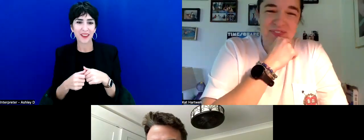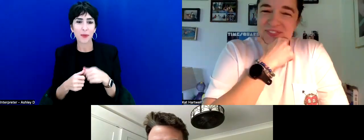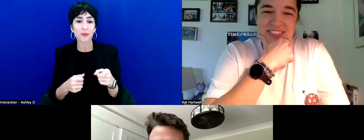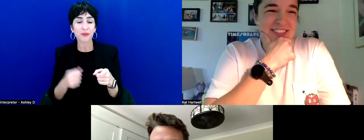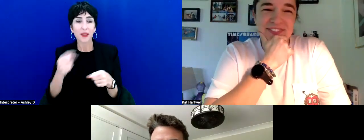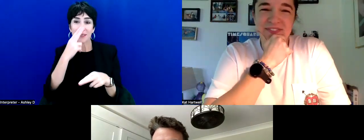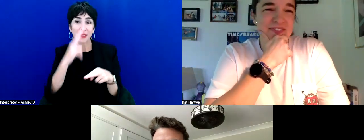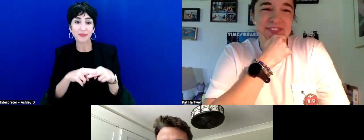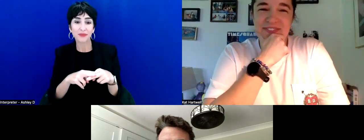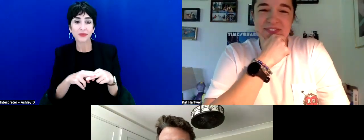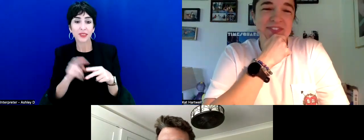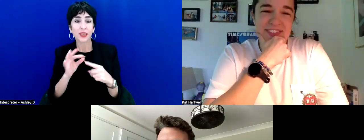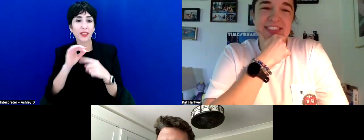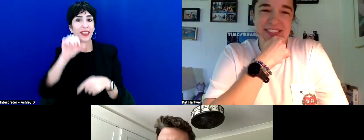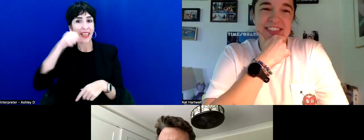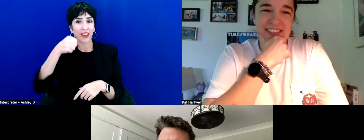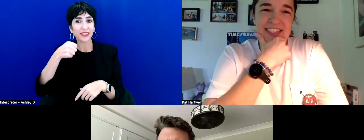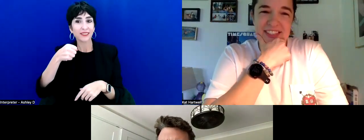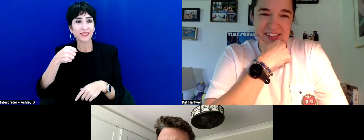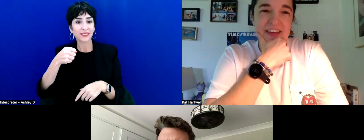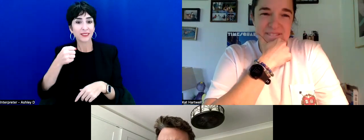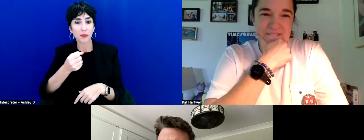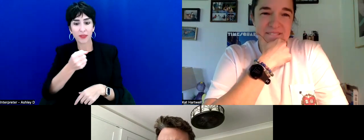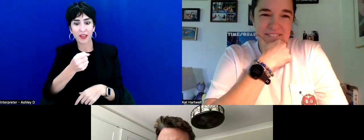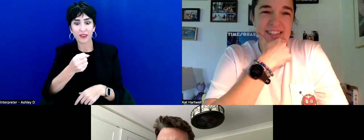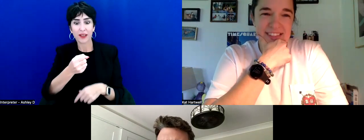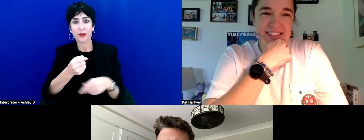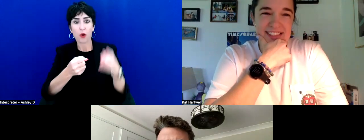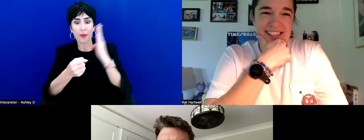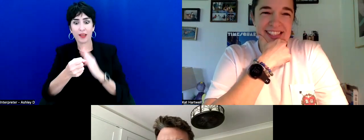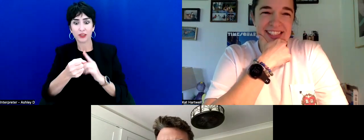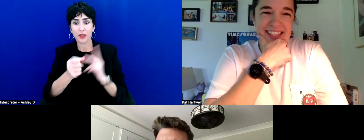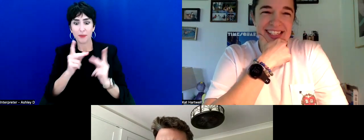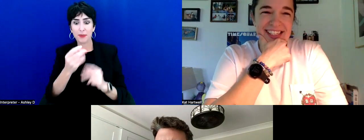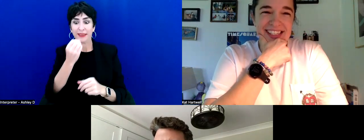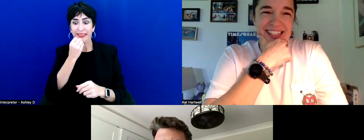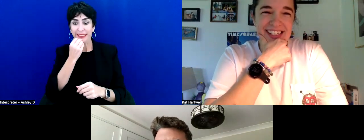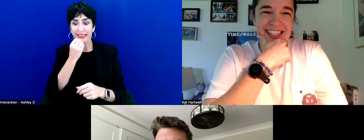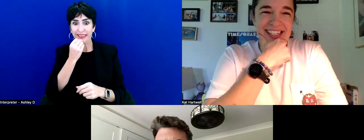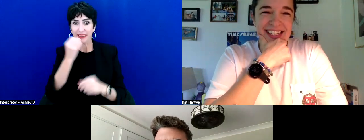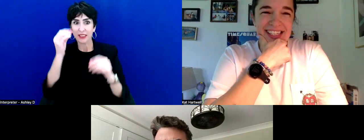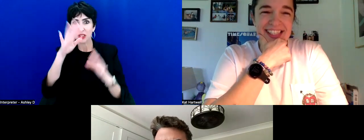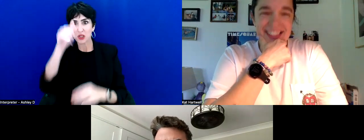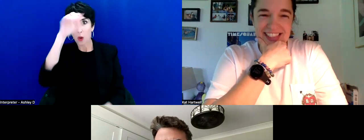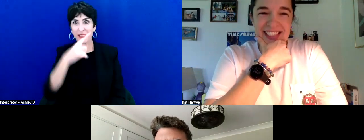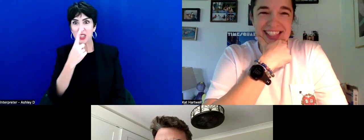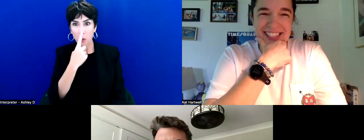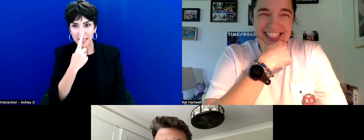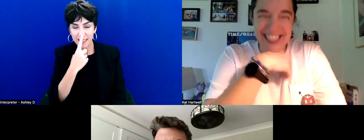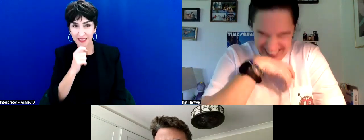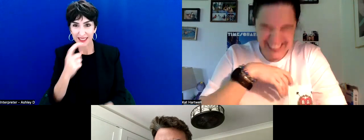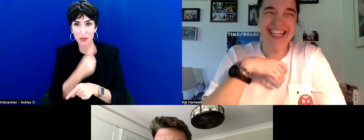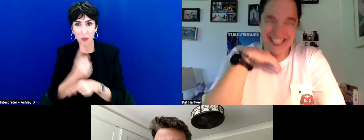Yeah, it was fun, especially the carrot. I hold the carrot up and I'm like, oh my goodness, like people eat snowmen's noses. That's not